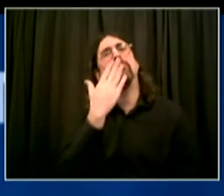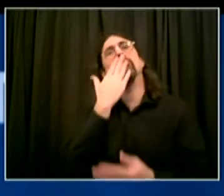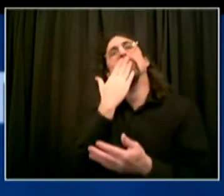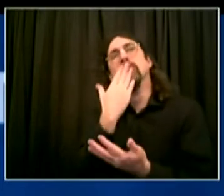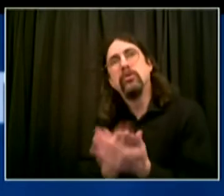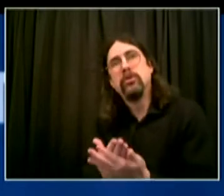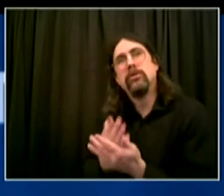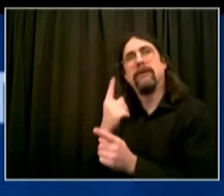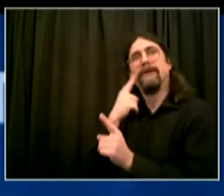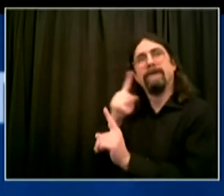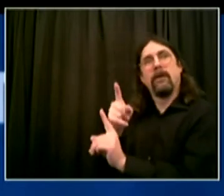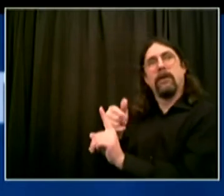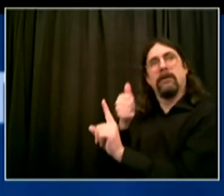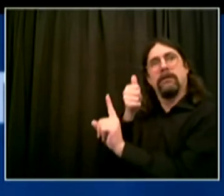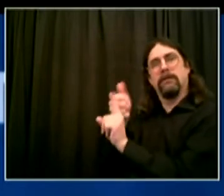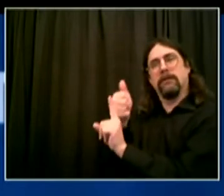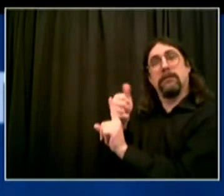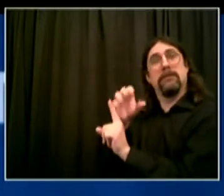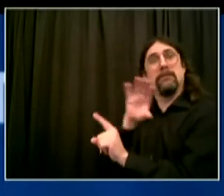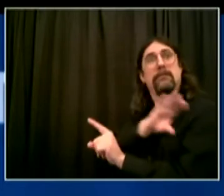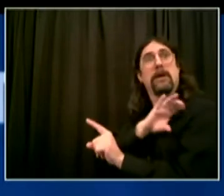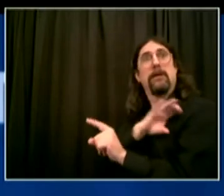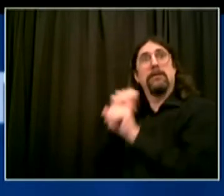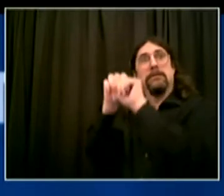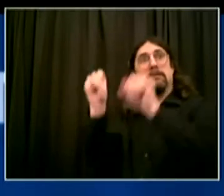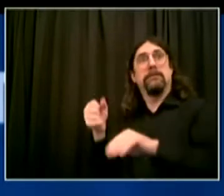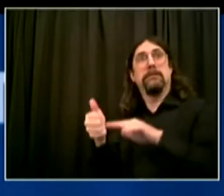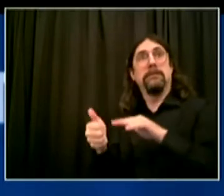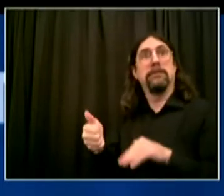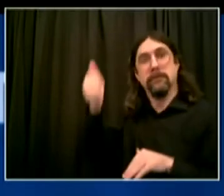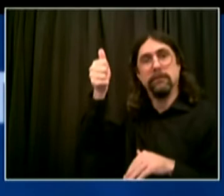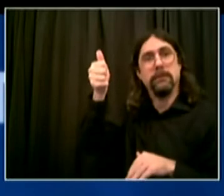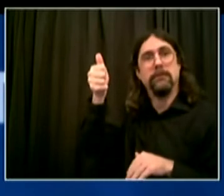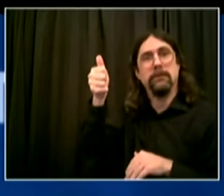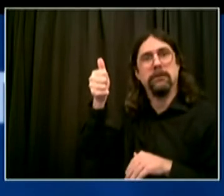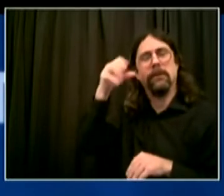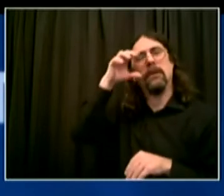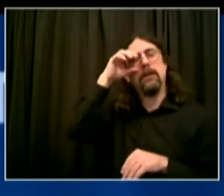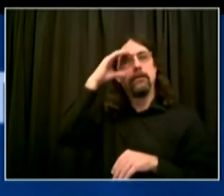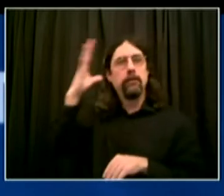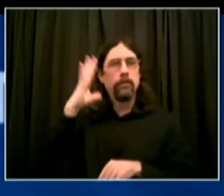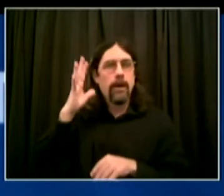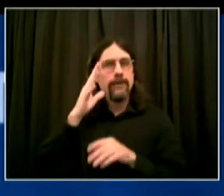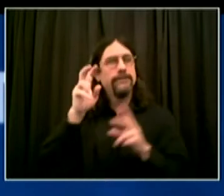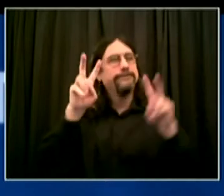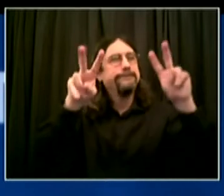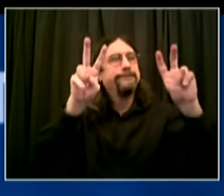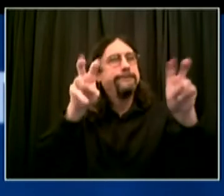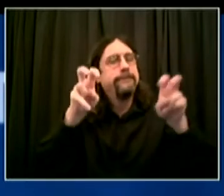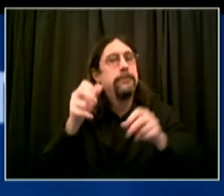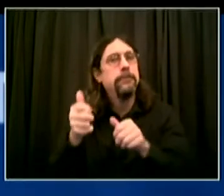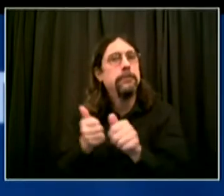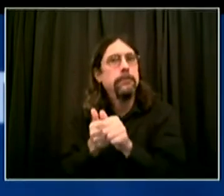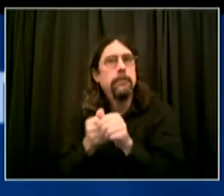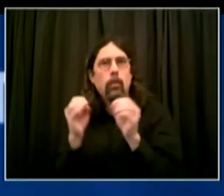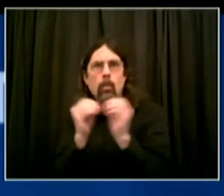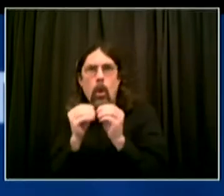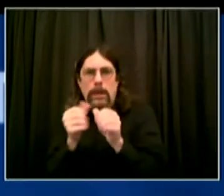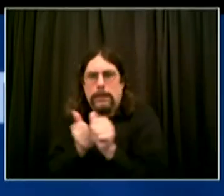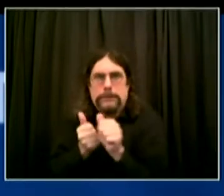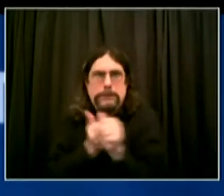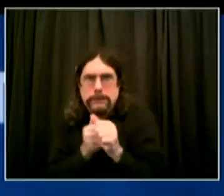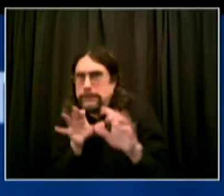know them from an early step. One of the things that we hear at those reform meetings are, don't take our precinct commanders